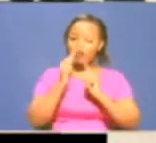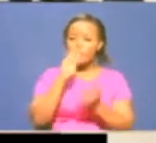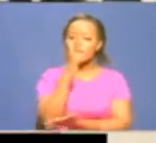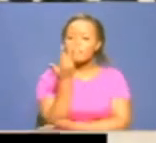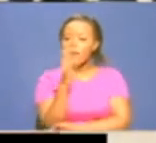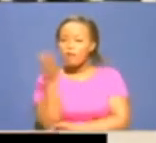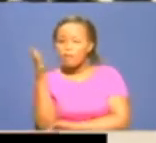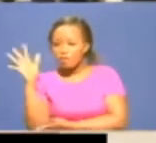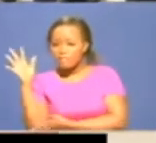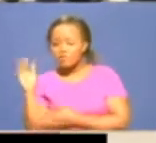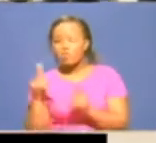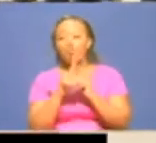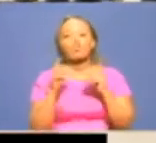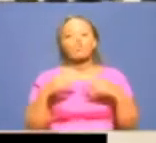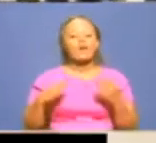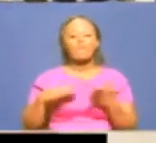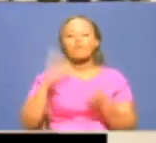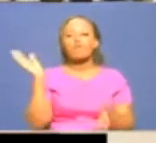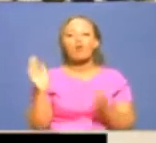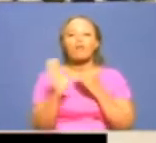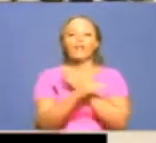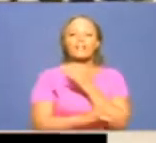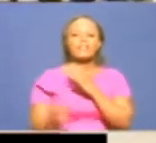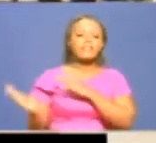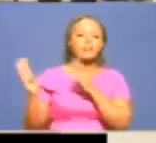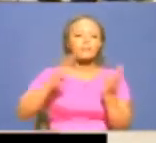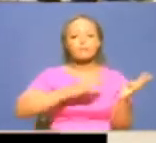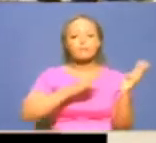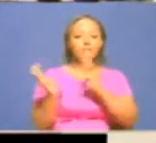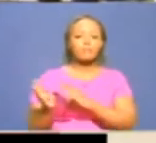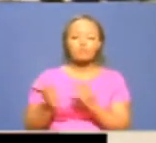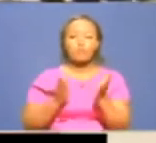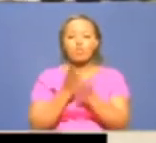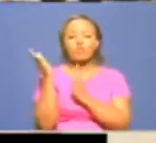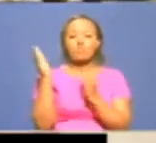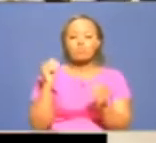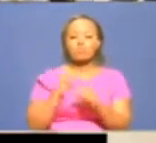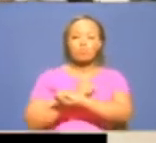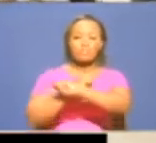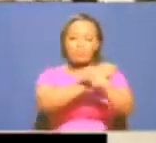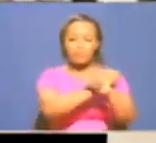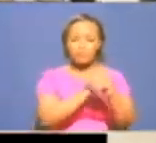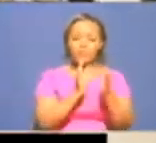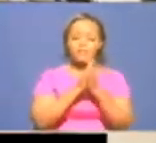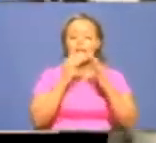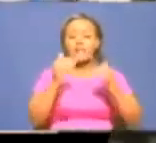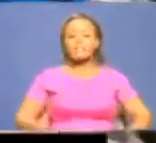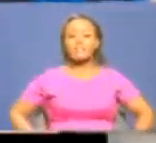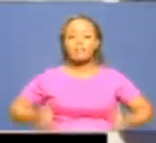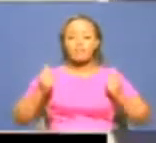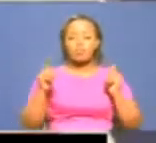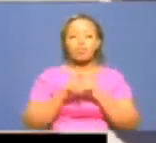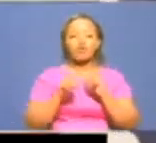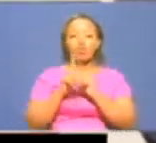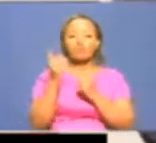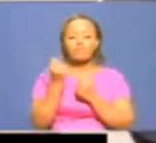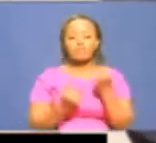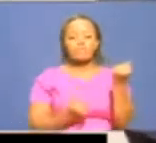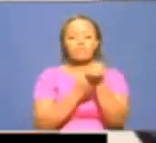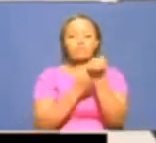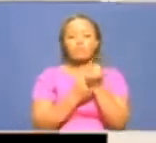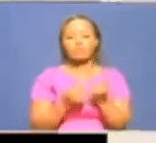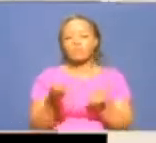to the country's climate change resilience through conservation and livelihoods and a boost to food security. On his